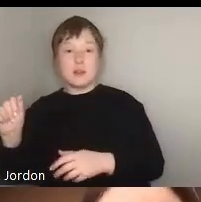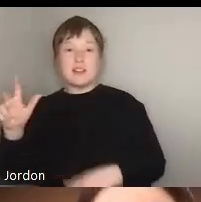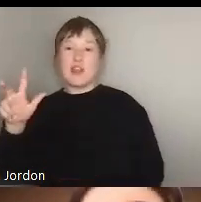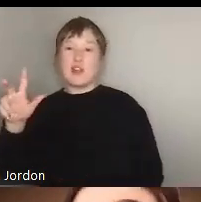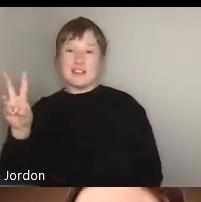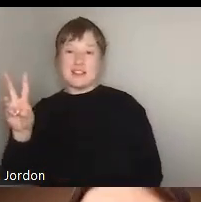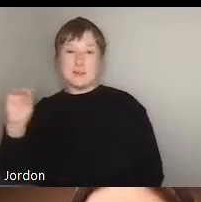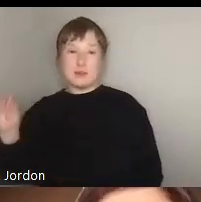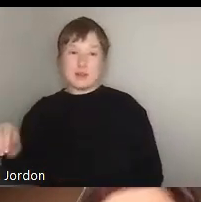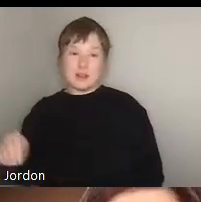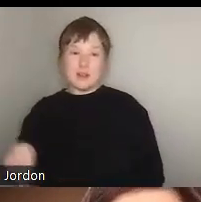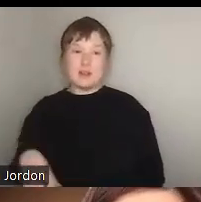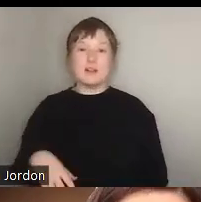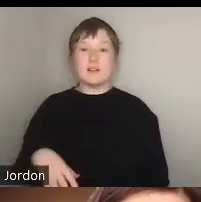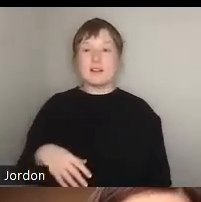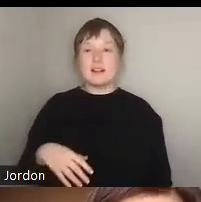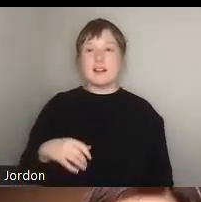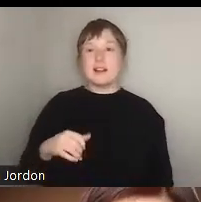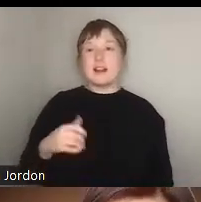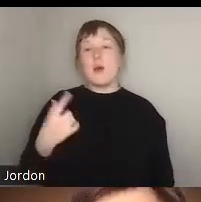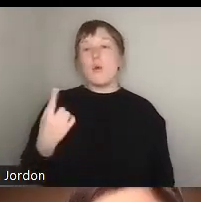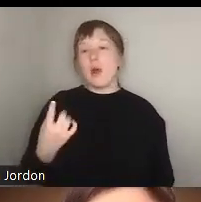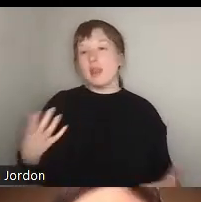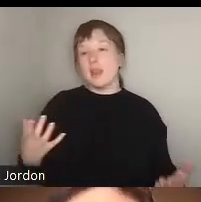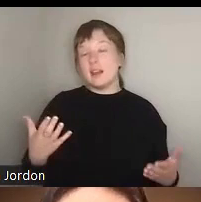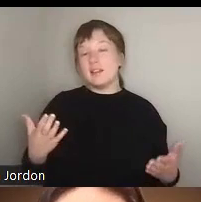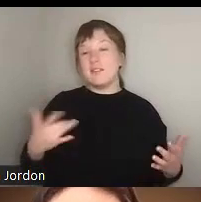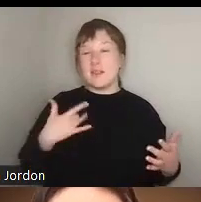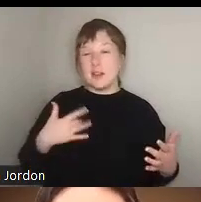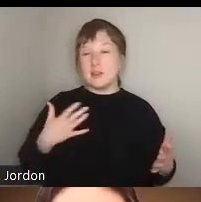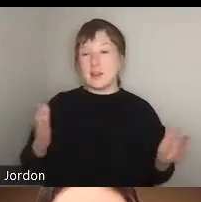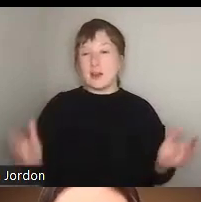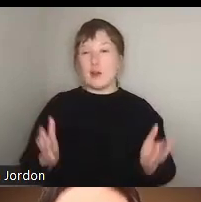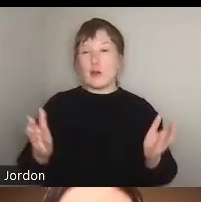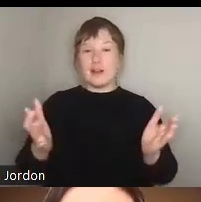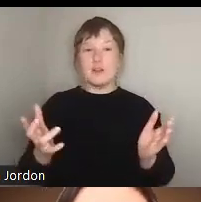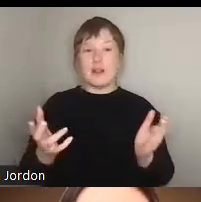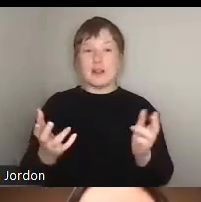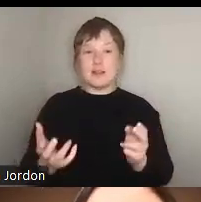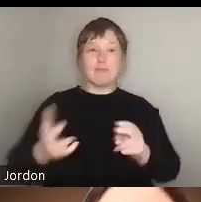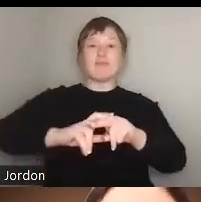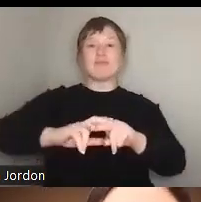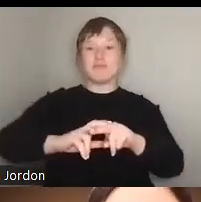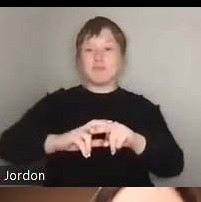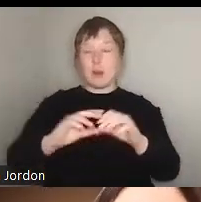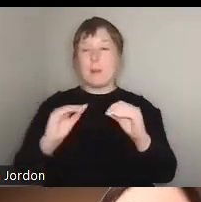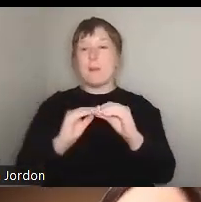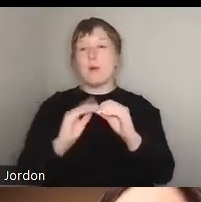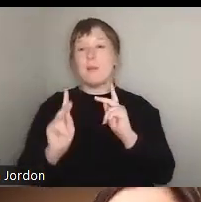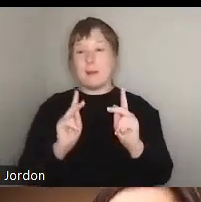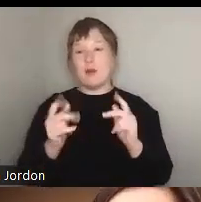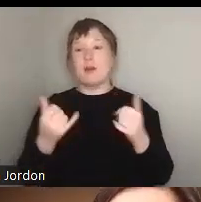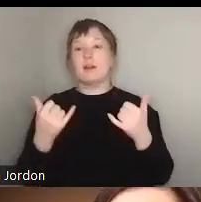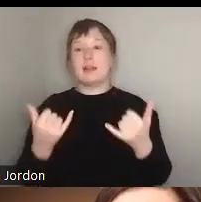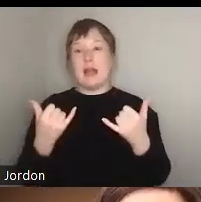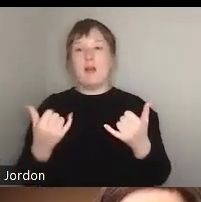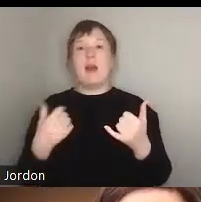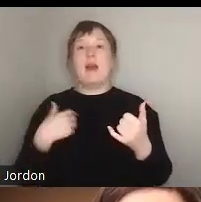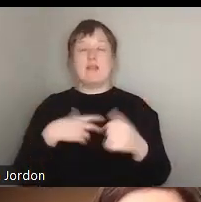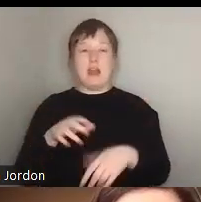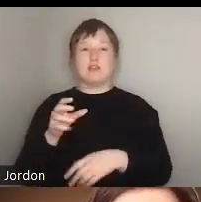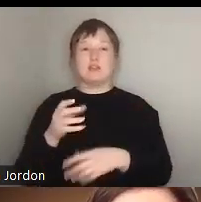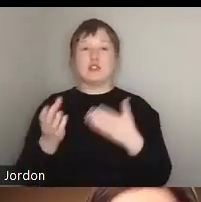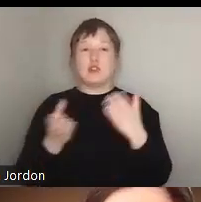Something that I did think was encouraging, though, is that there was an increase in the amount of people that were receiving victim services.